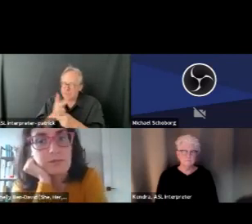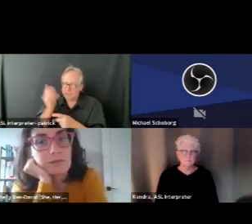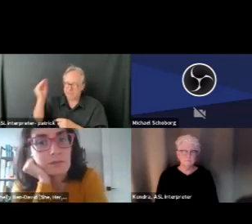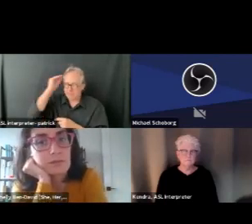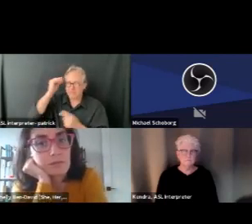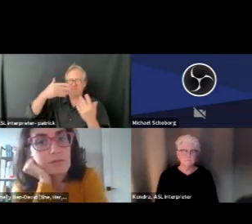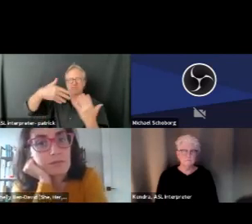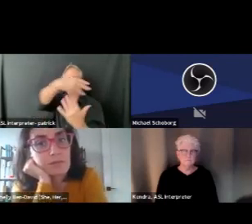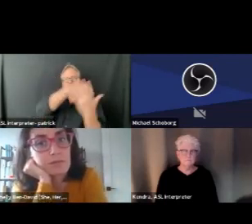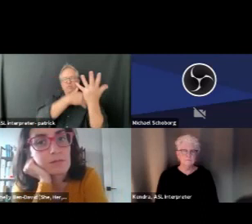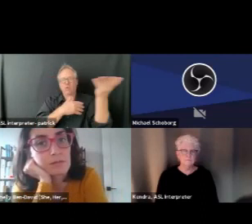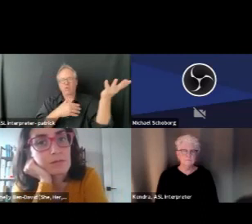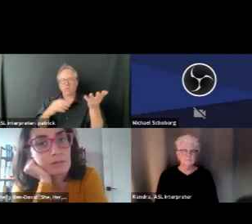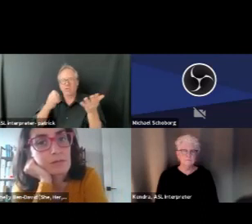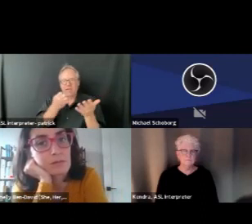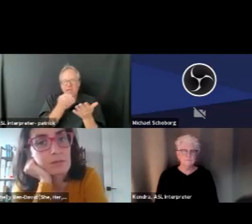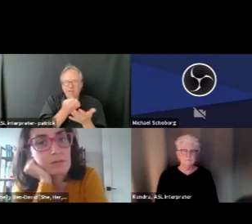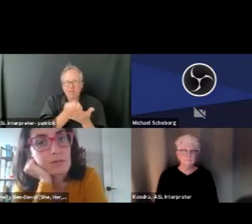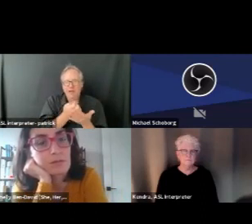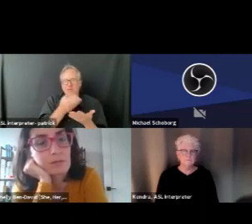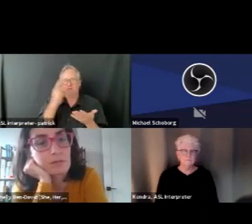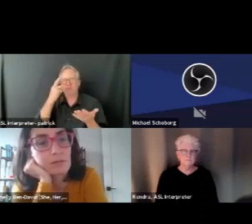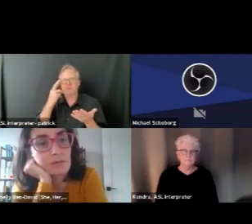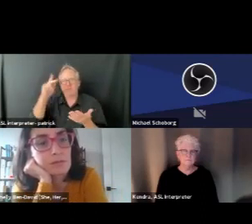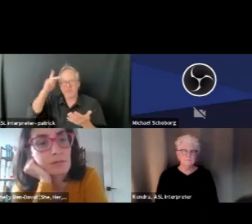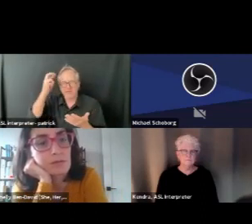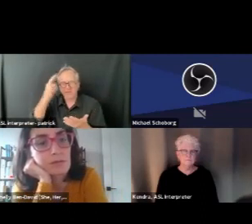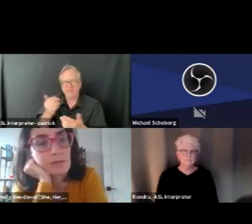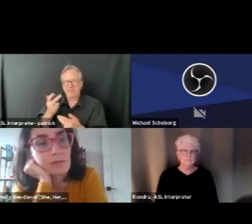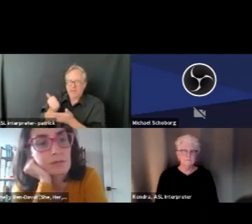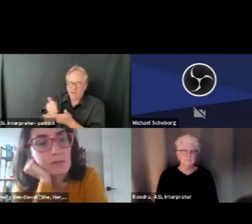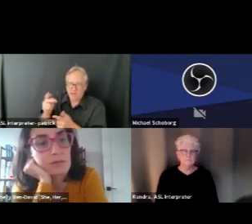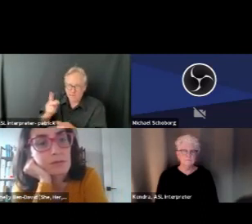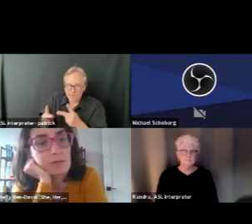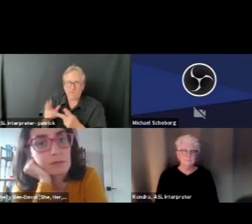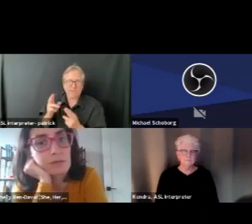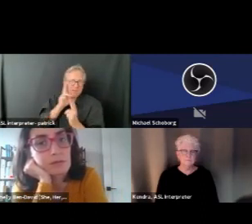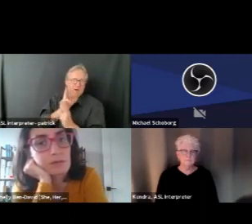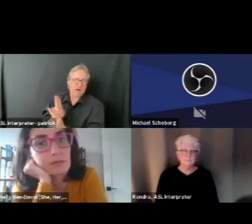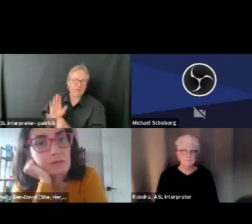social and the political and the economic elements that sustain people and also harm people.